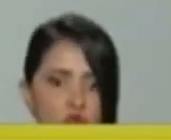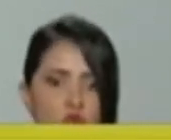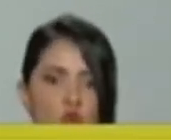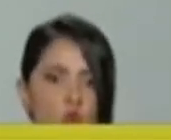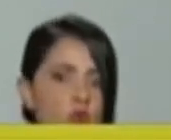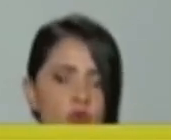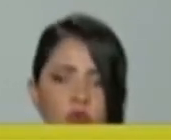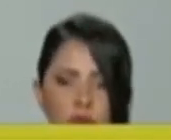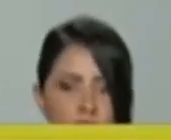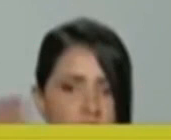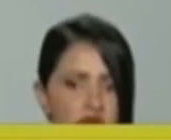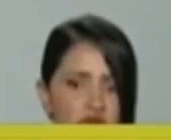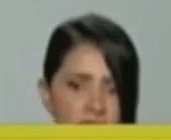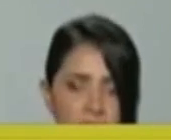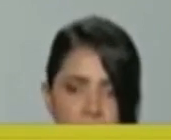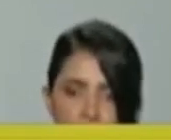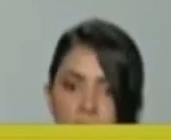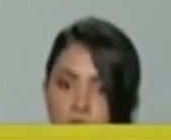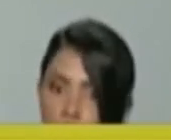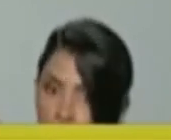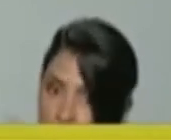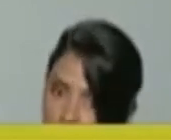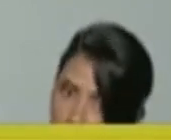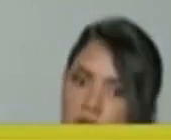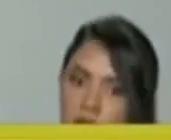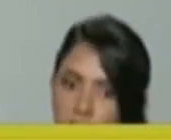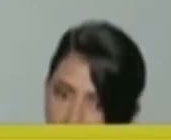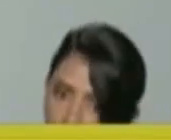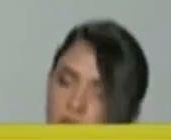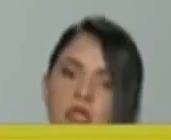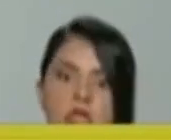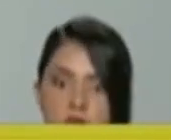the magazines, and it was selling a narrative. I'm a lie.